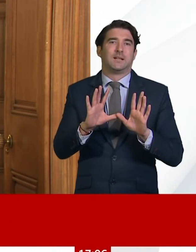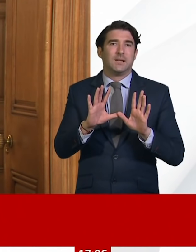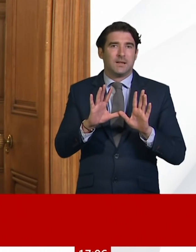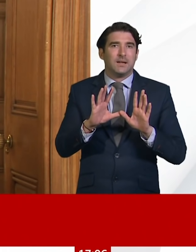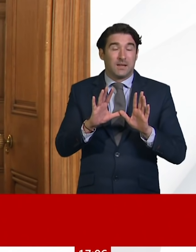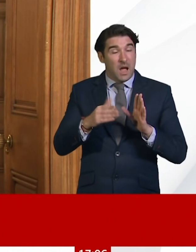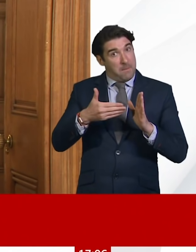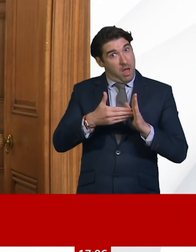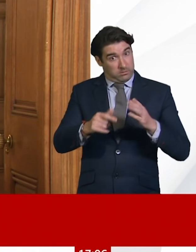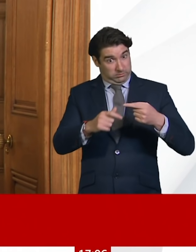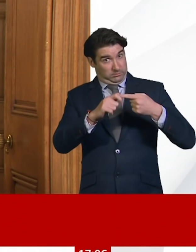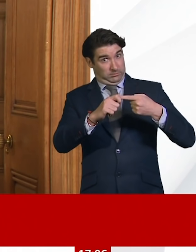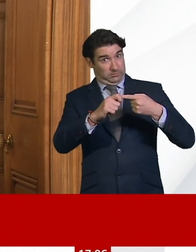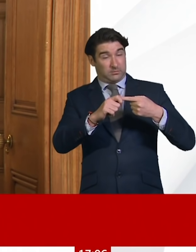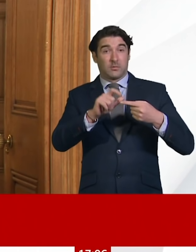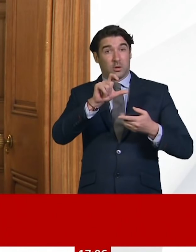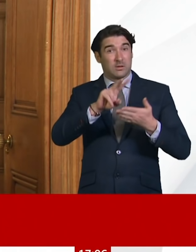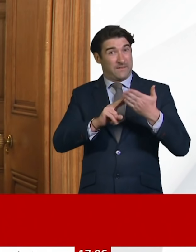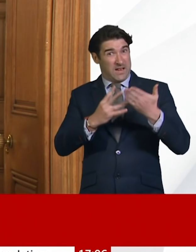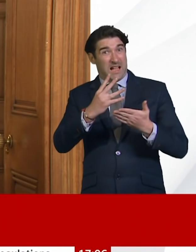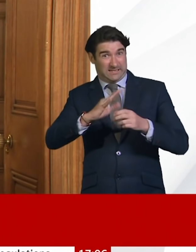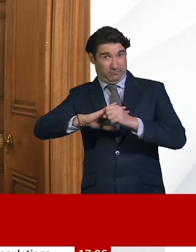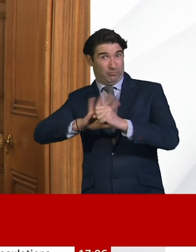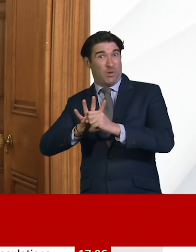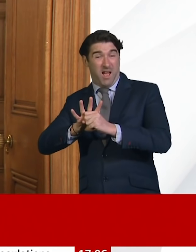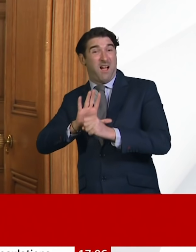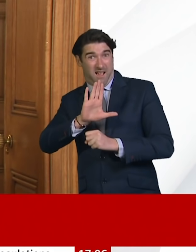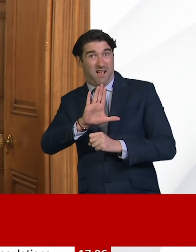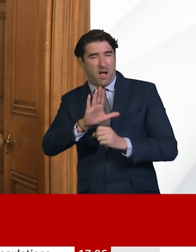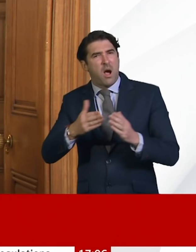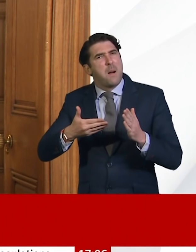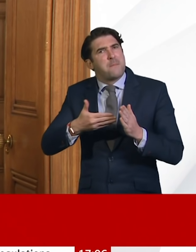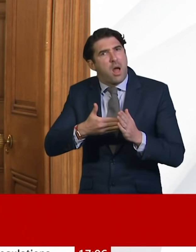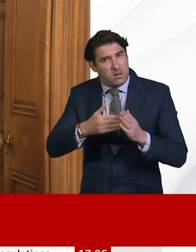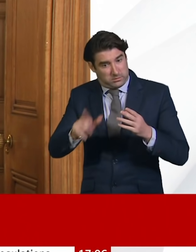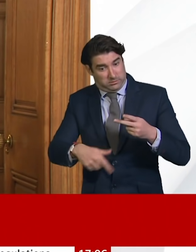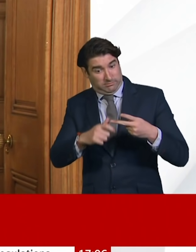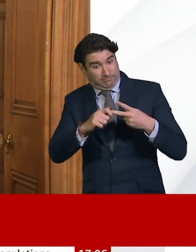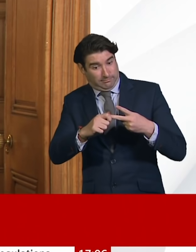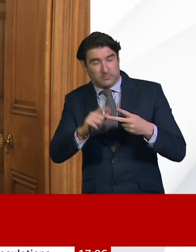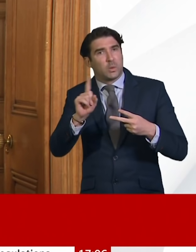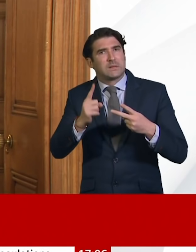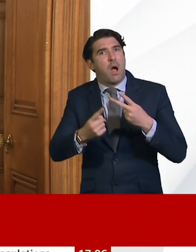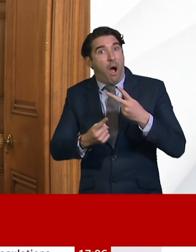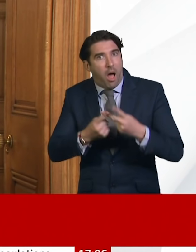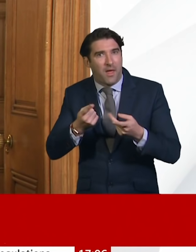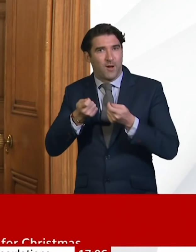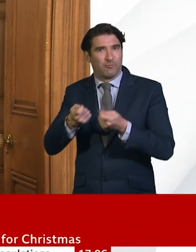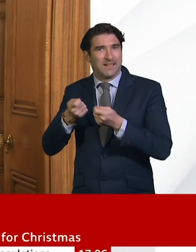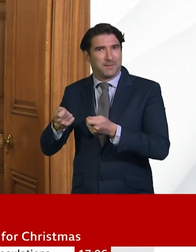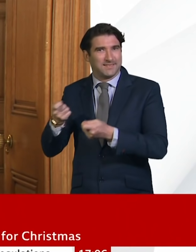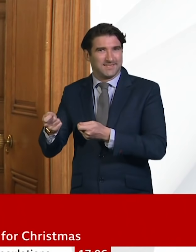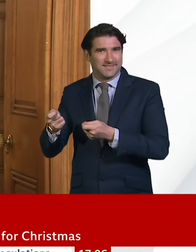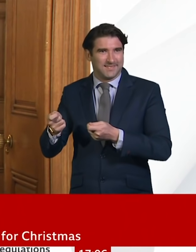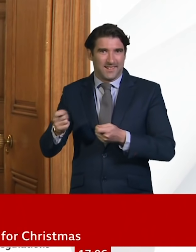other conditions. But it must be clear, if the NHS were to be overwhelmed by COVID, then no